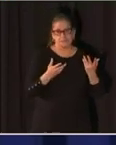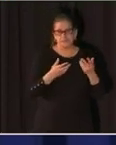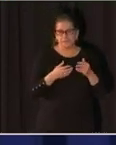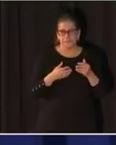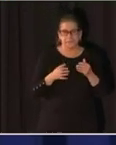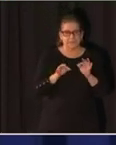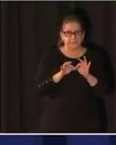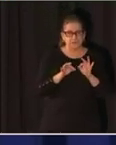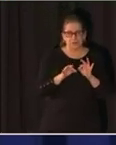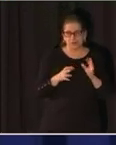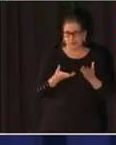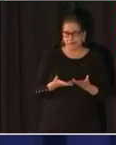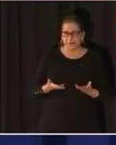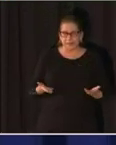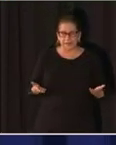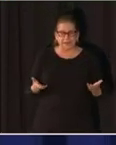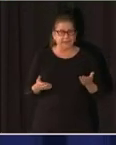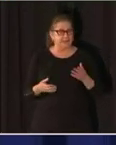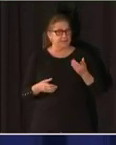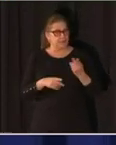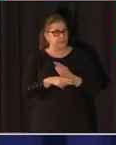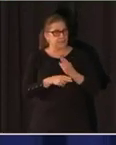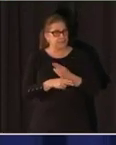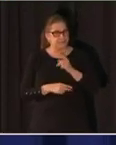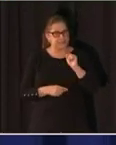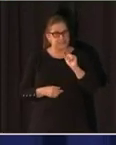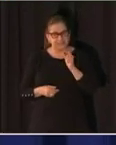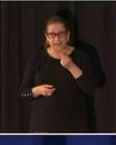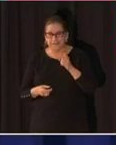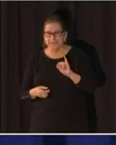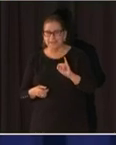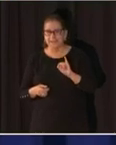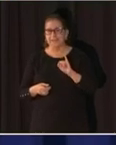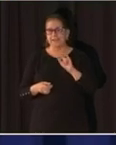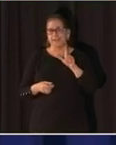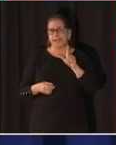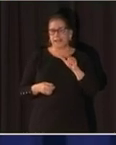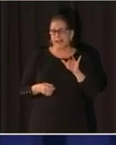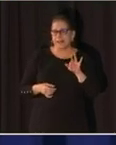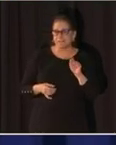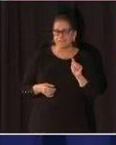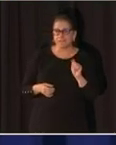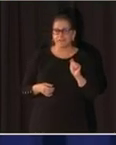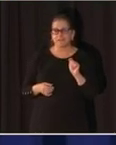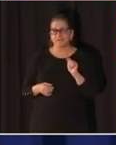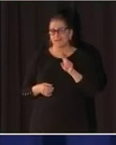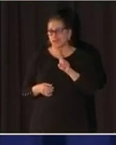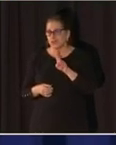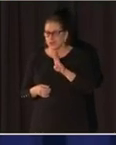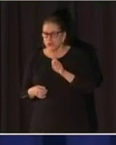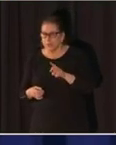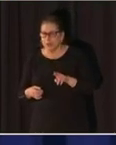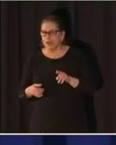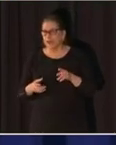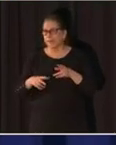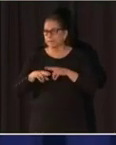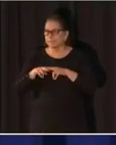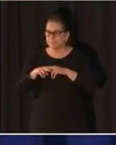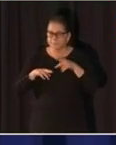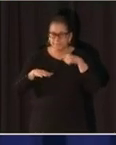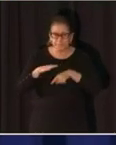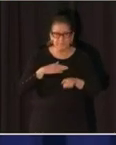taxis, rideshare, private transportation, and public transportation services, would use the